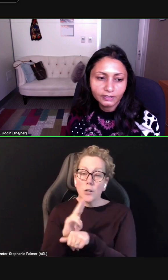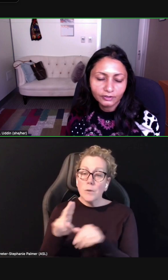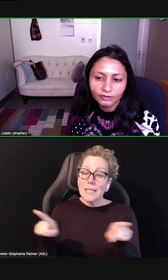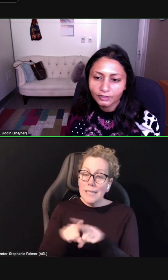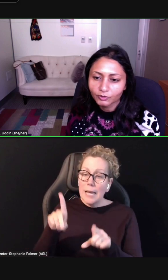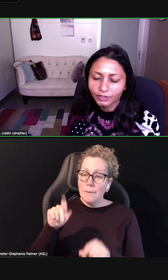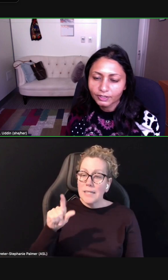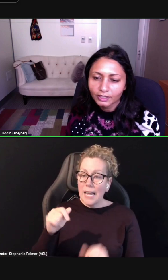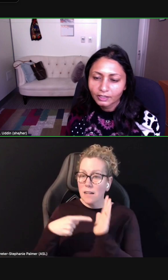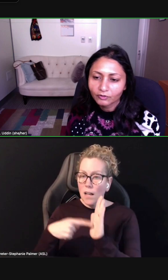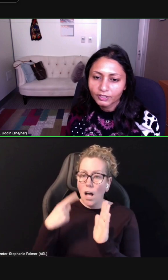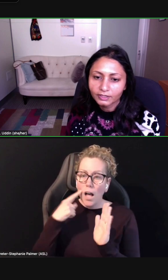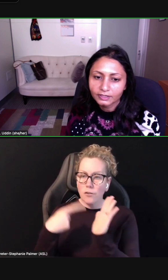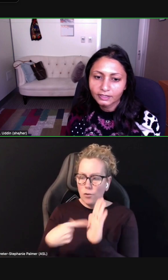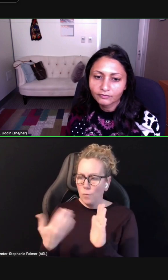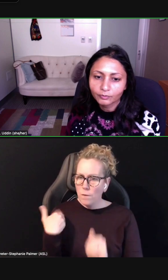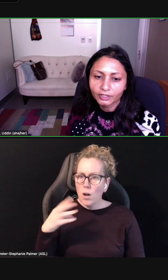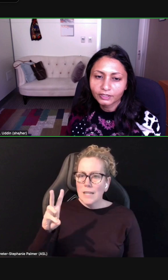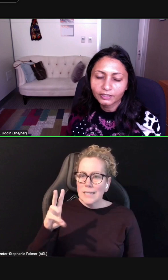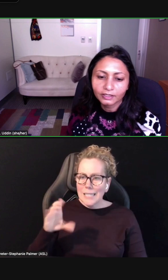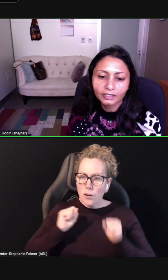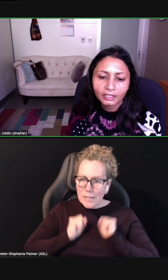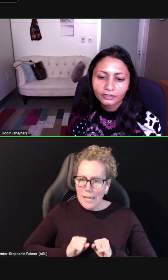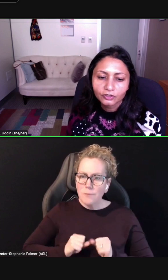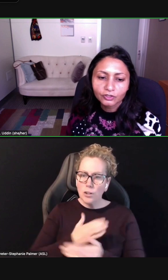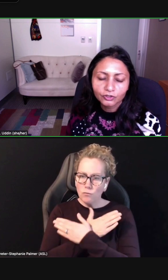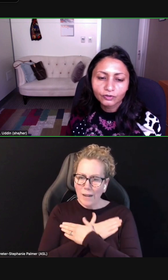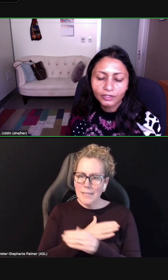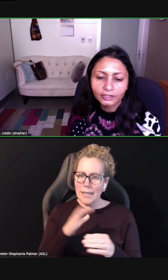before, 600 subjects, resting state fMRI